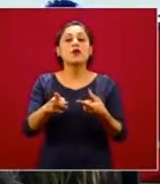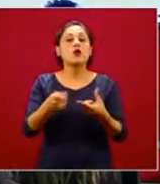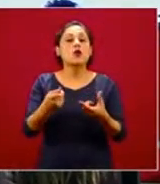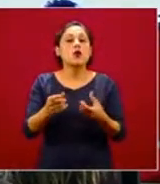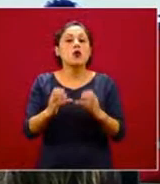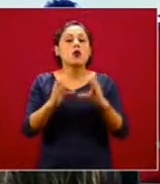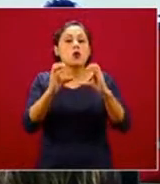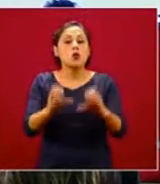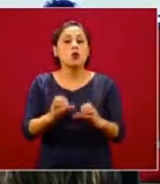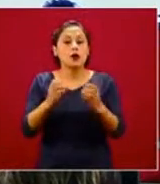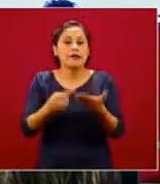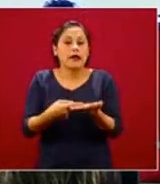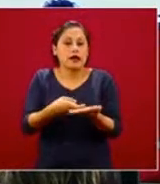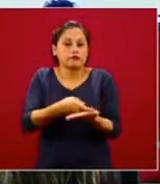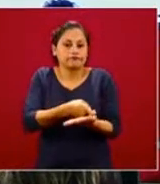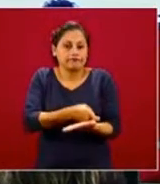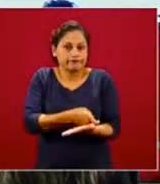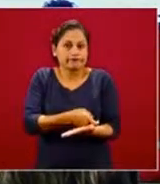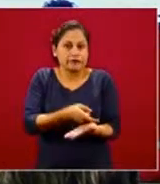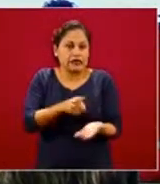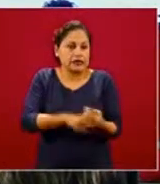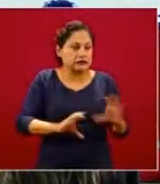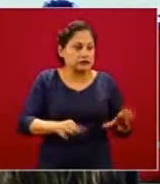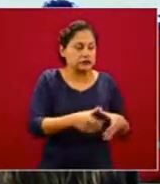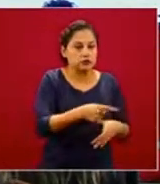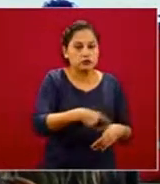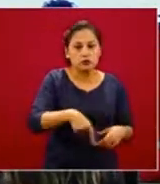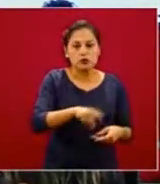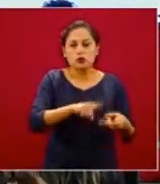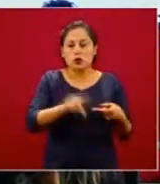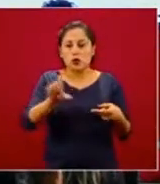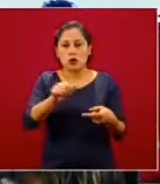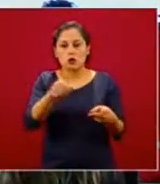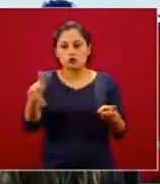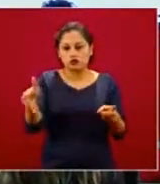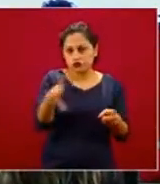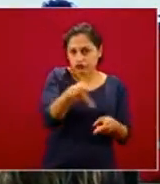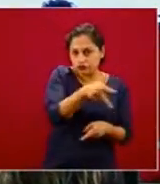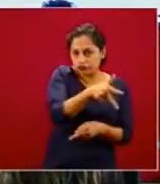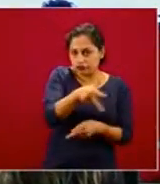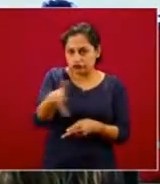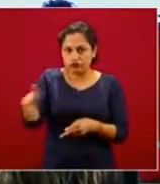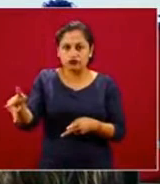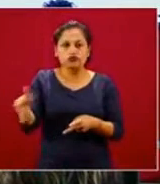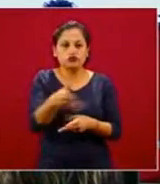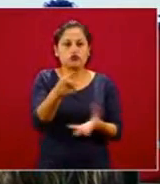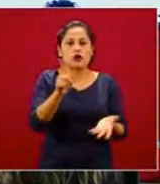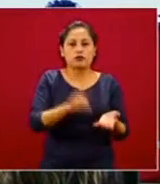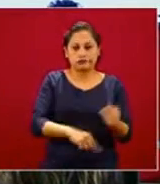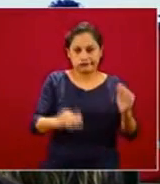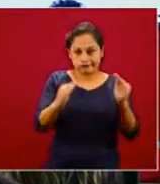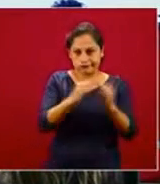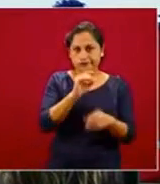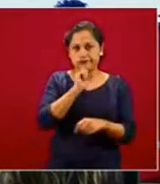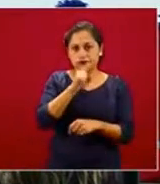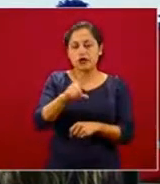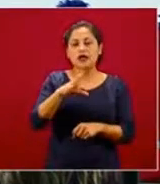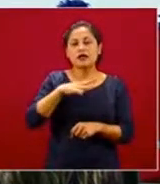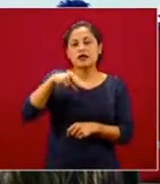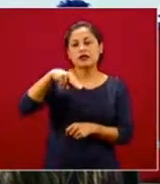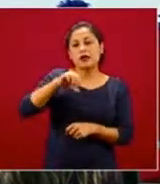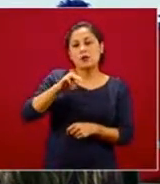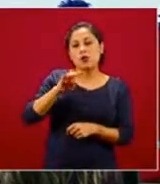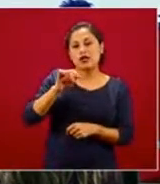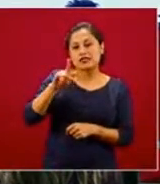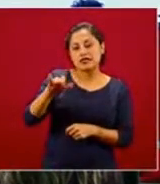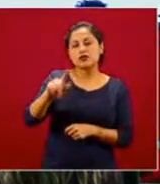take. Eliminar larvas en We have 4 criaderos, types of rociado actions. residual, que es también domiciliar, y después hay nebulización The interna, larvae